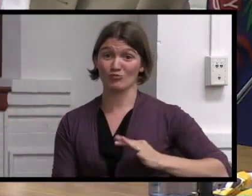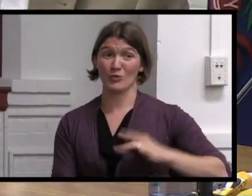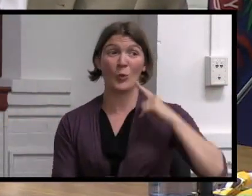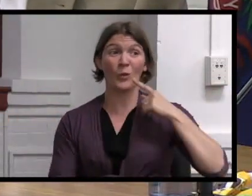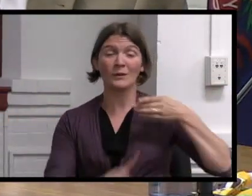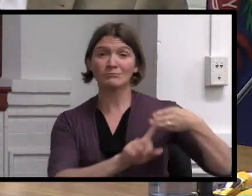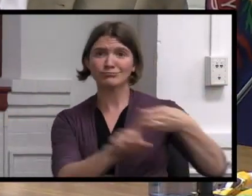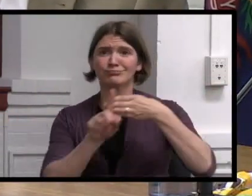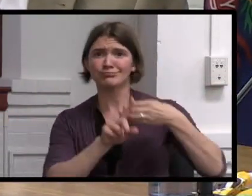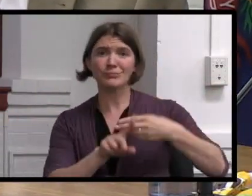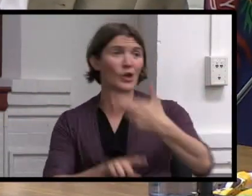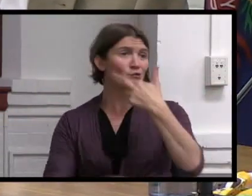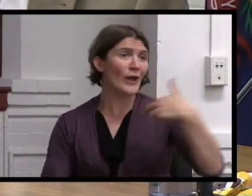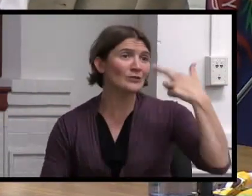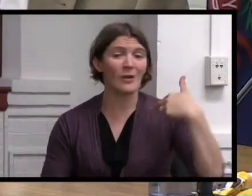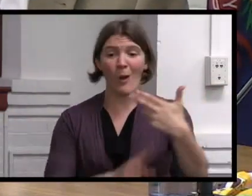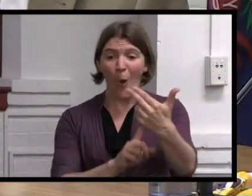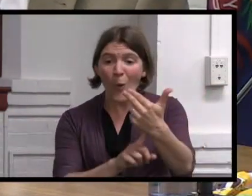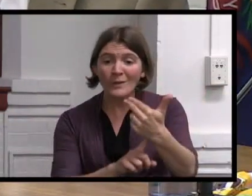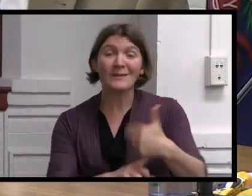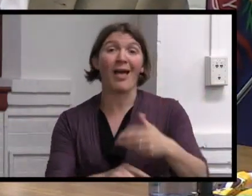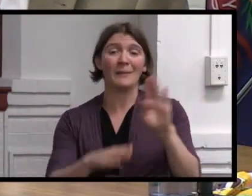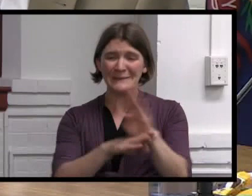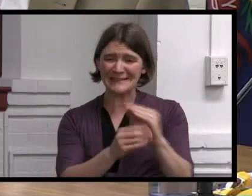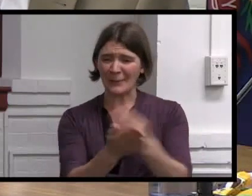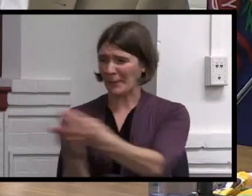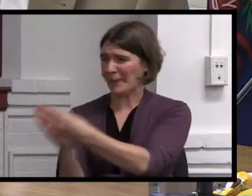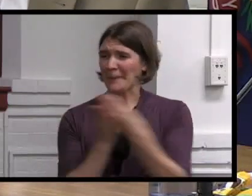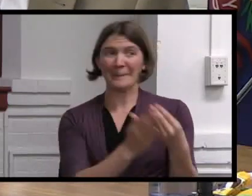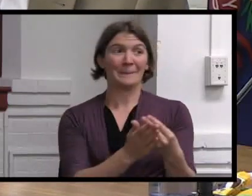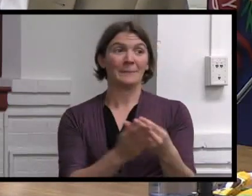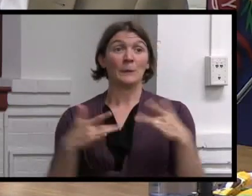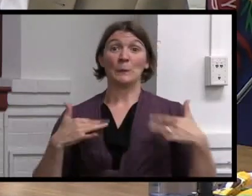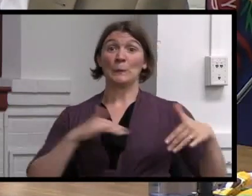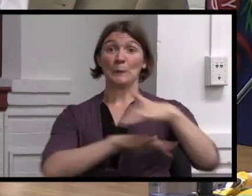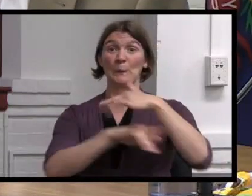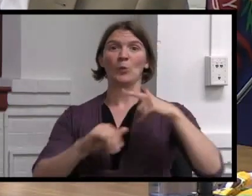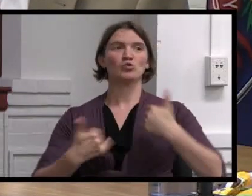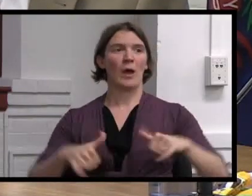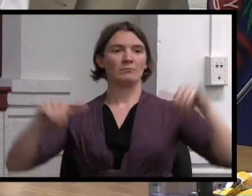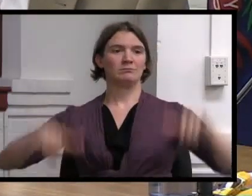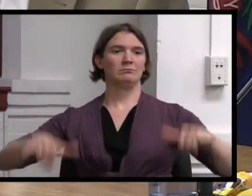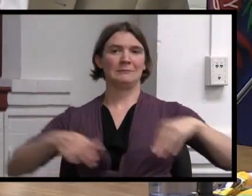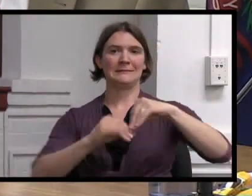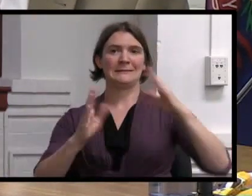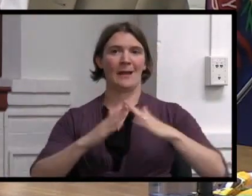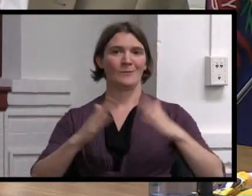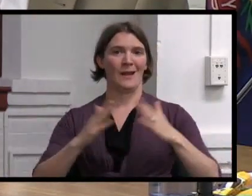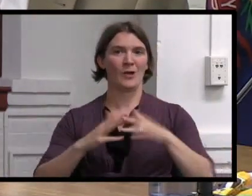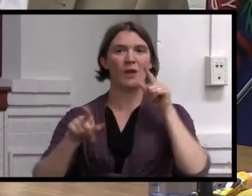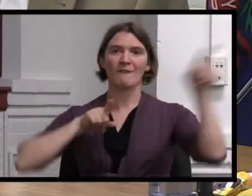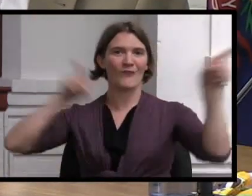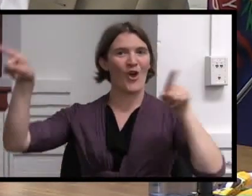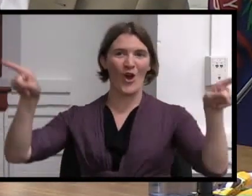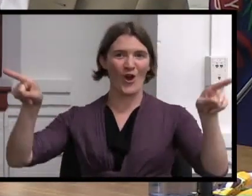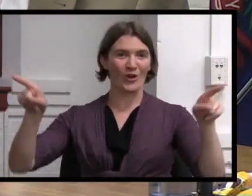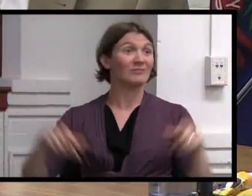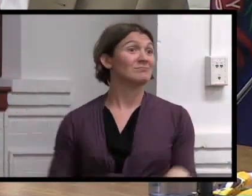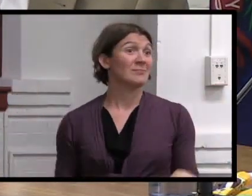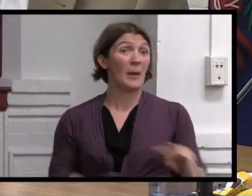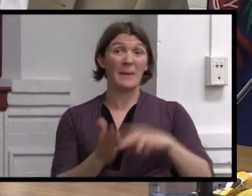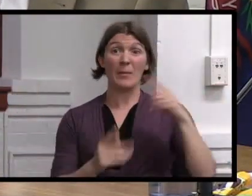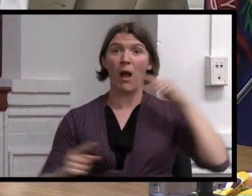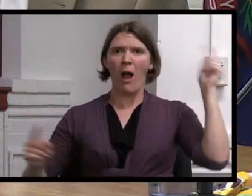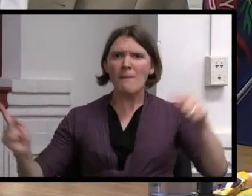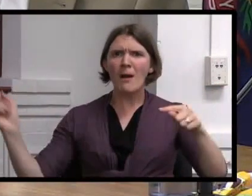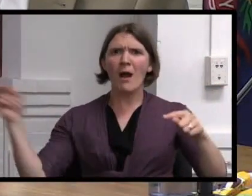local businesses as vendors and keeping most activities in the downtown area, thus driving visitors